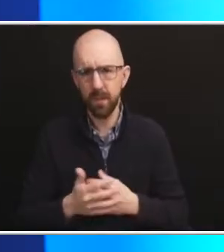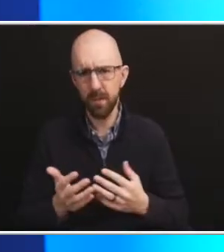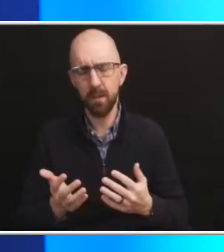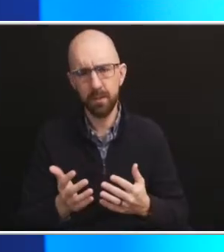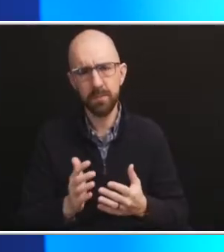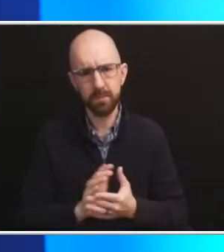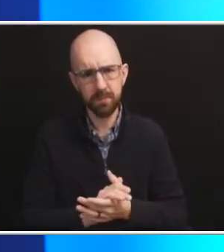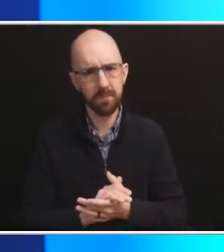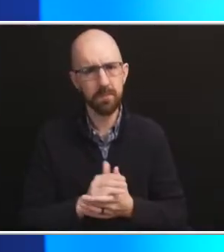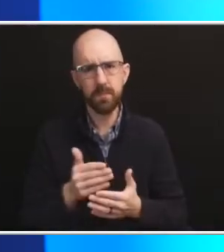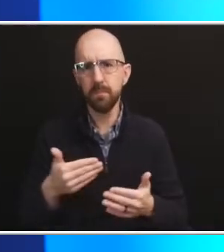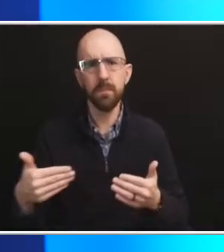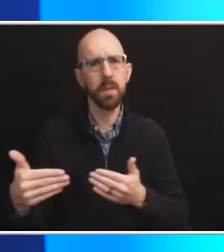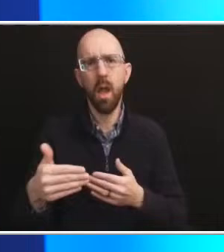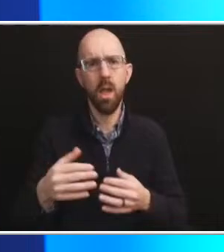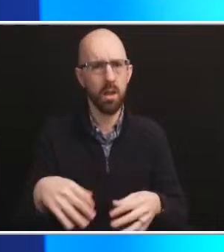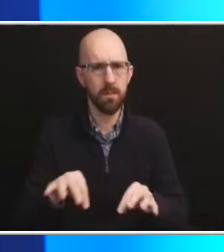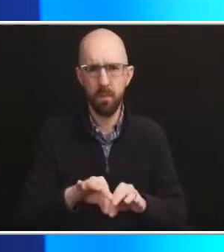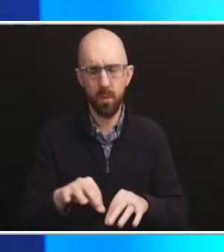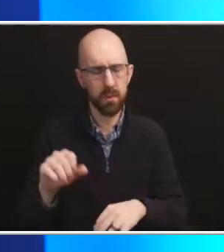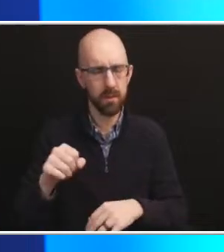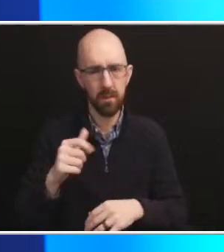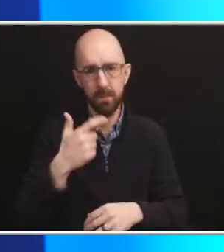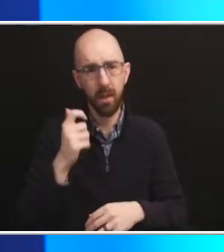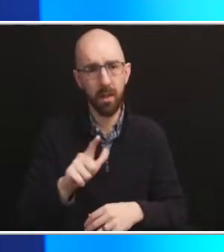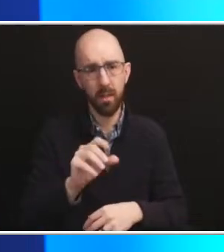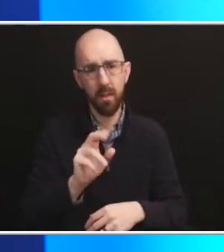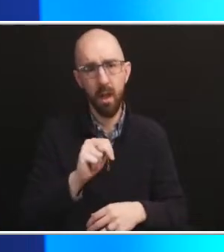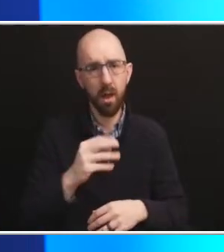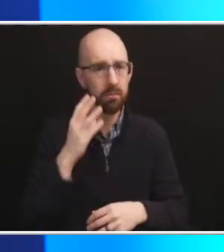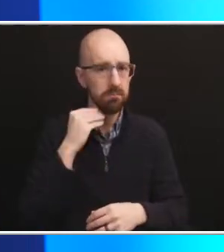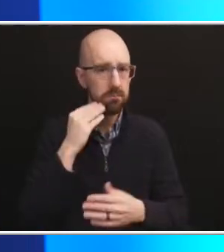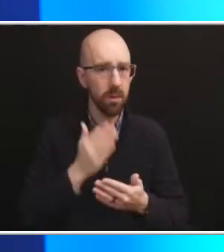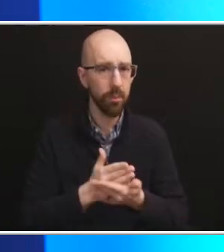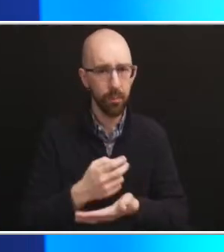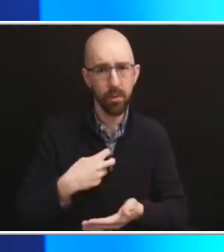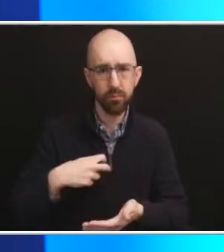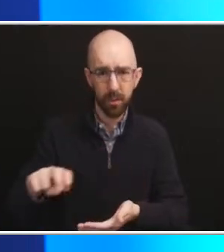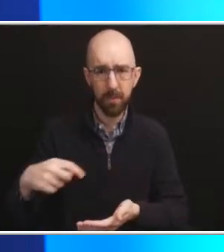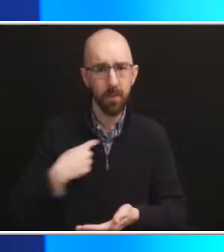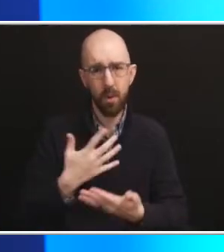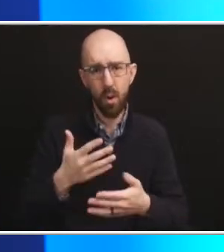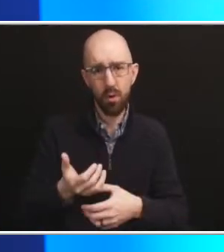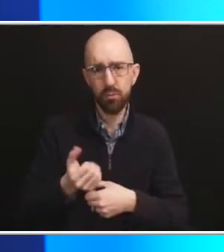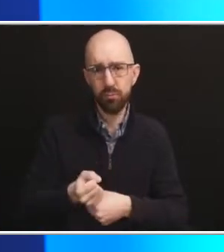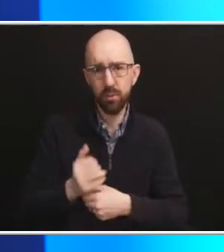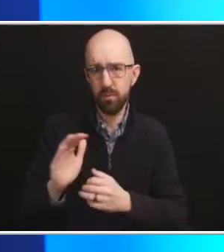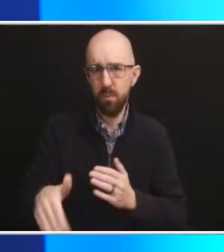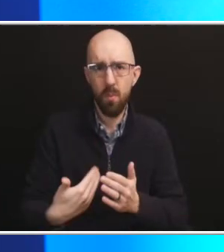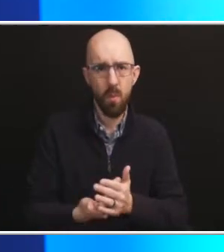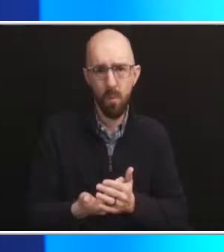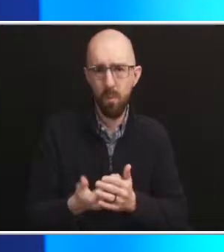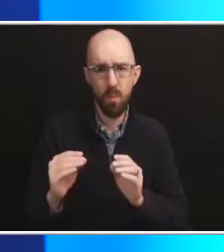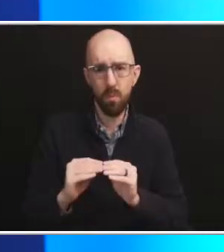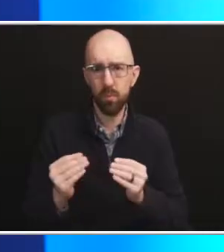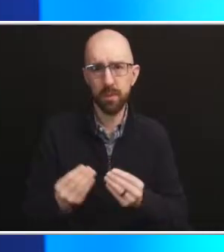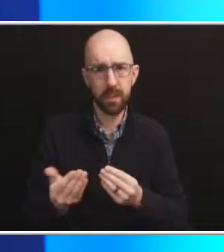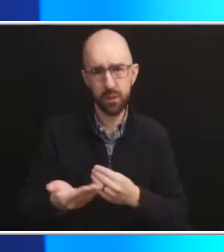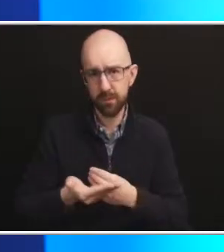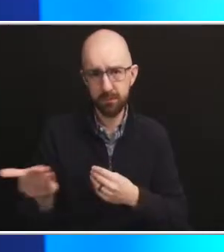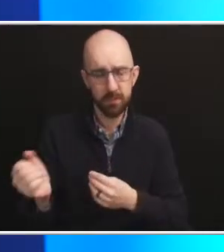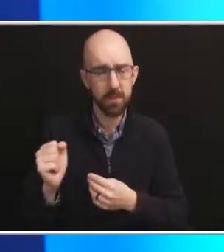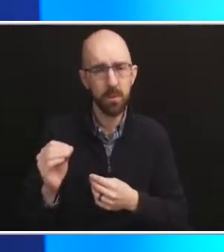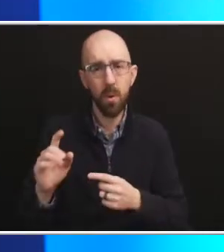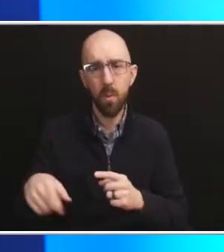beyond important. Because Lon had went through the transplant, we had already trusted this entire organization. So as soon as I find